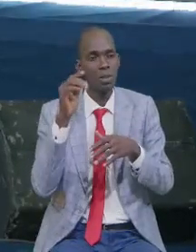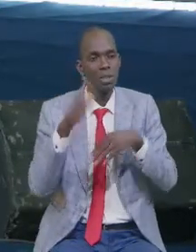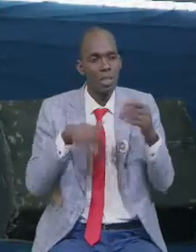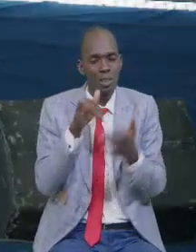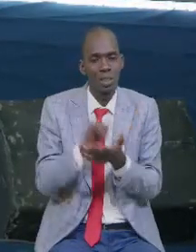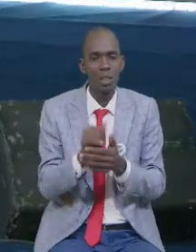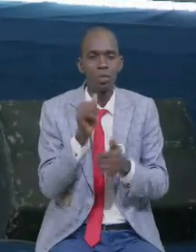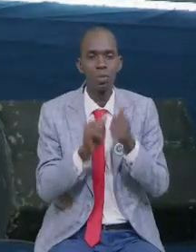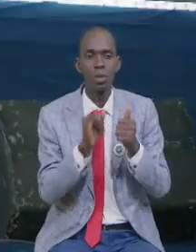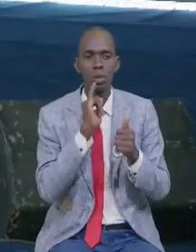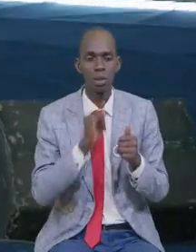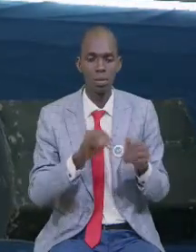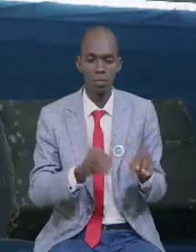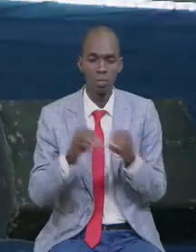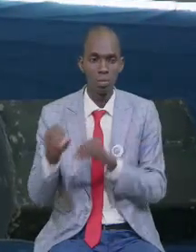which is